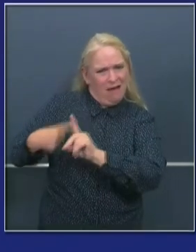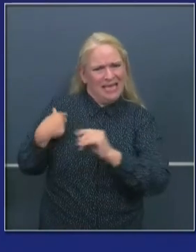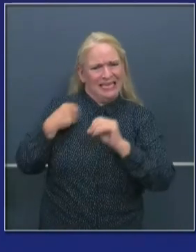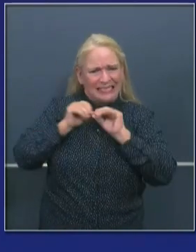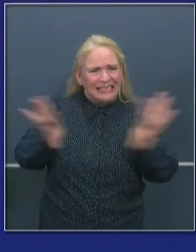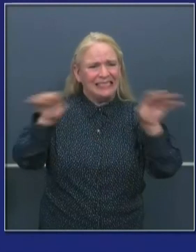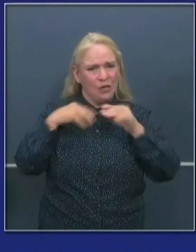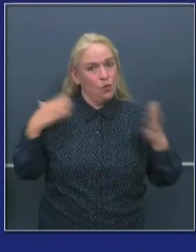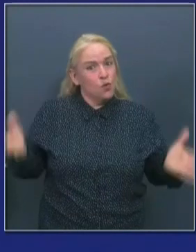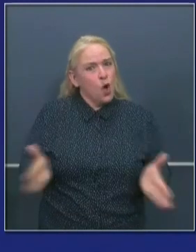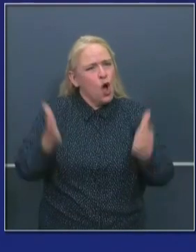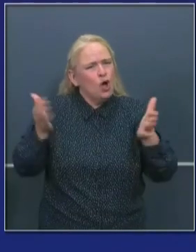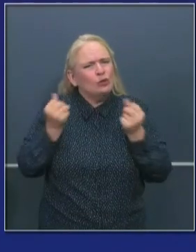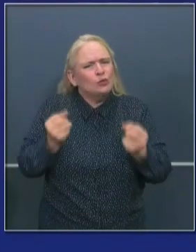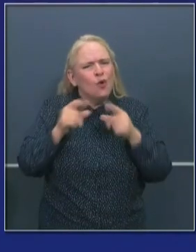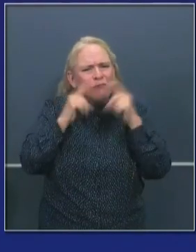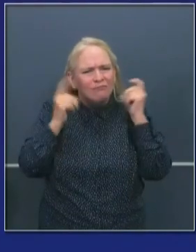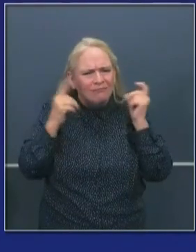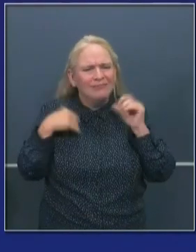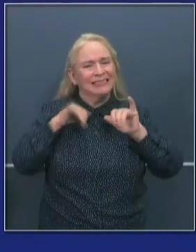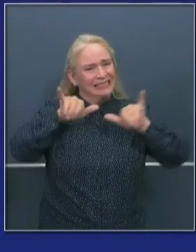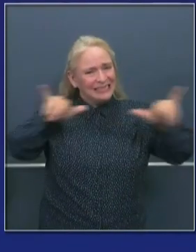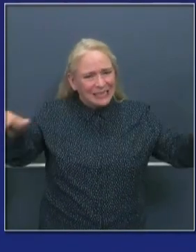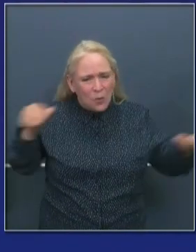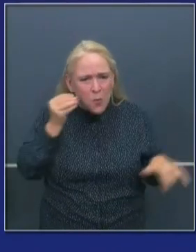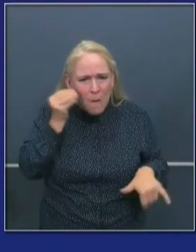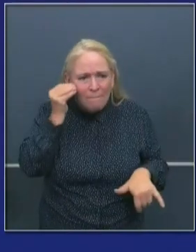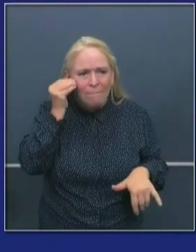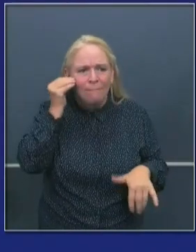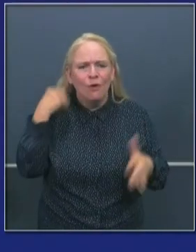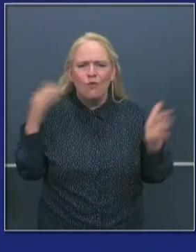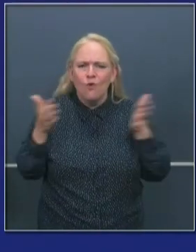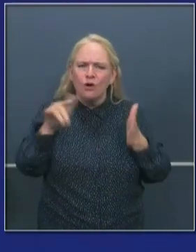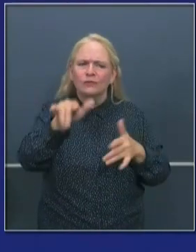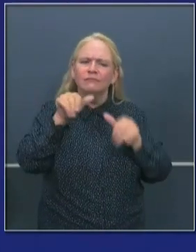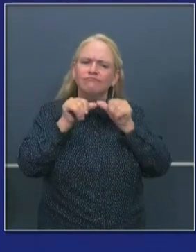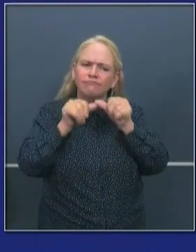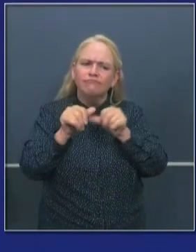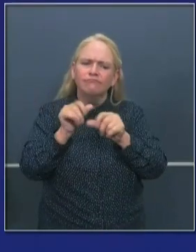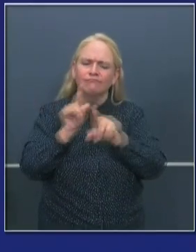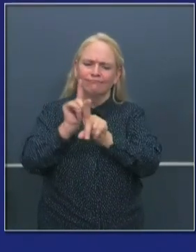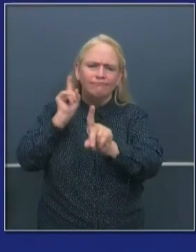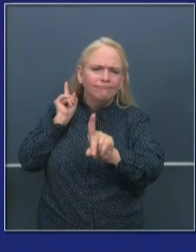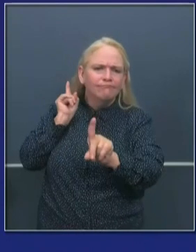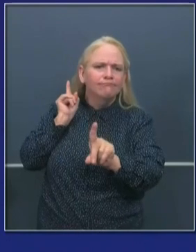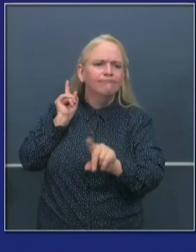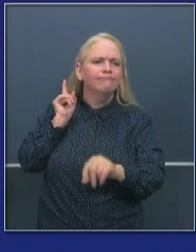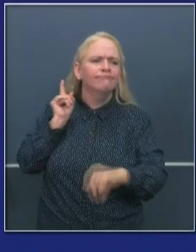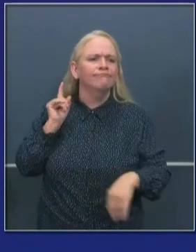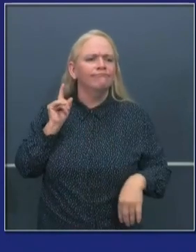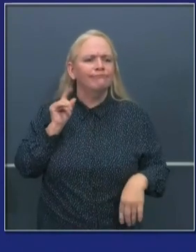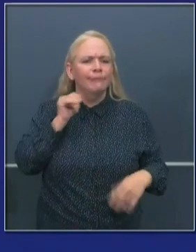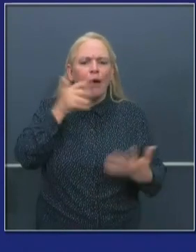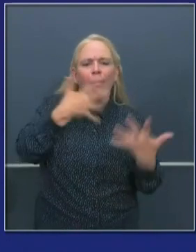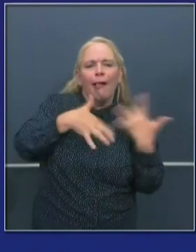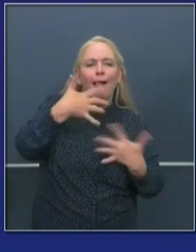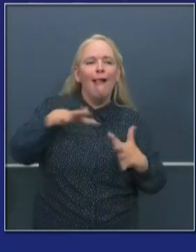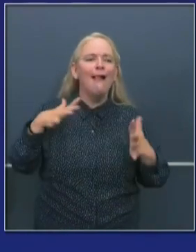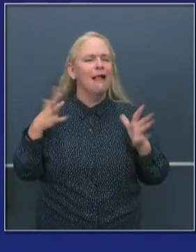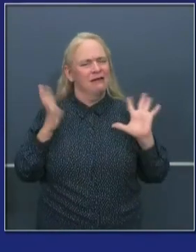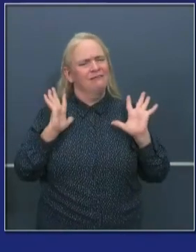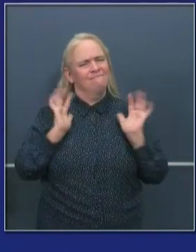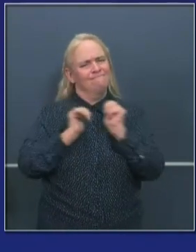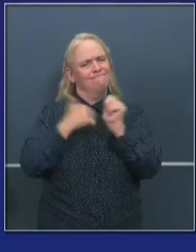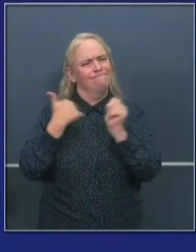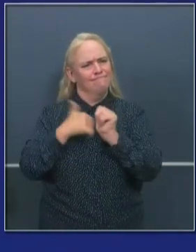the stay-at-home order more formally advanced, encouraging you to practice physical distancing, social distancing, to do the kind